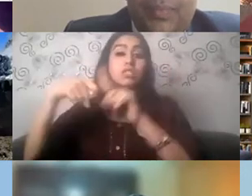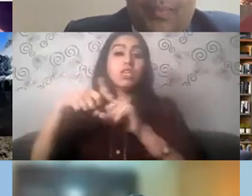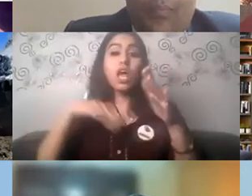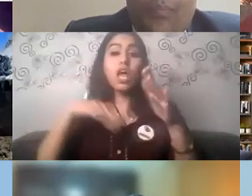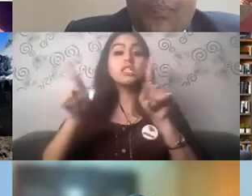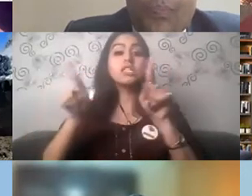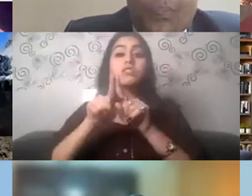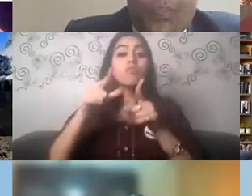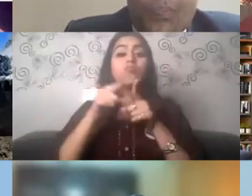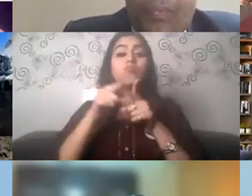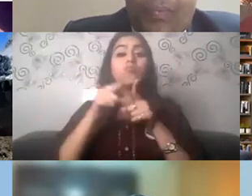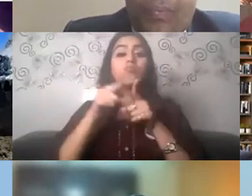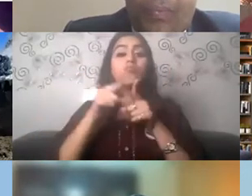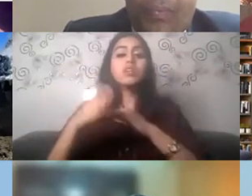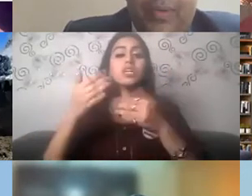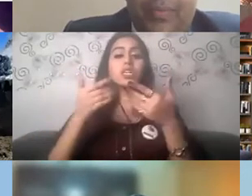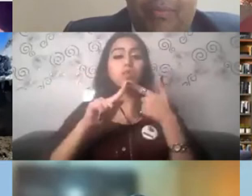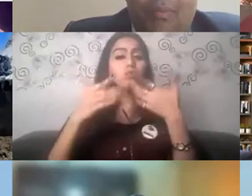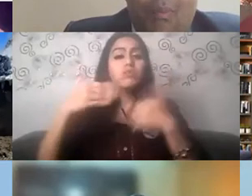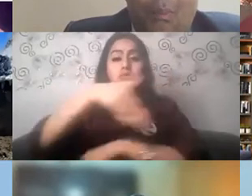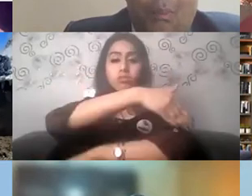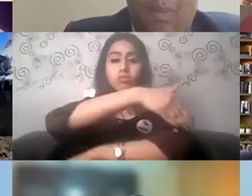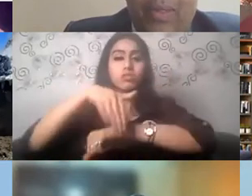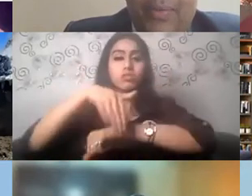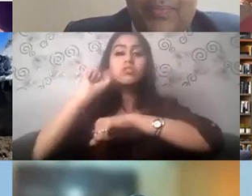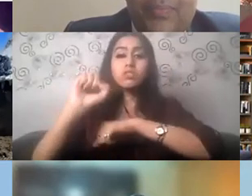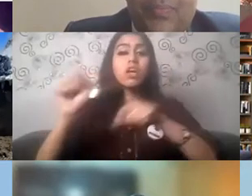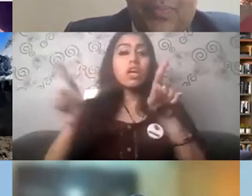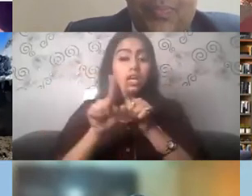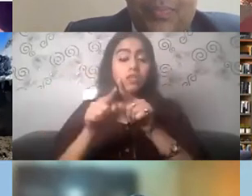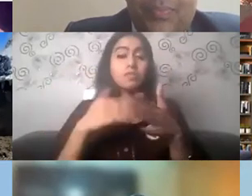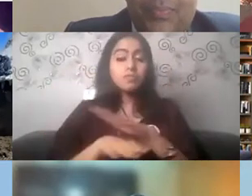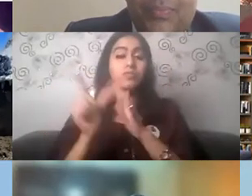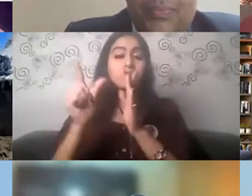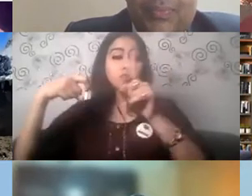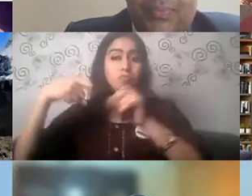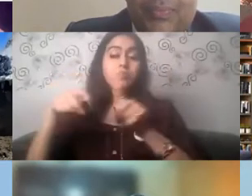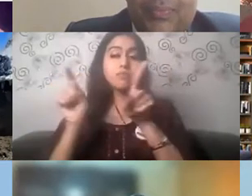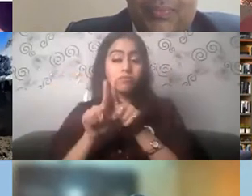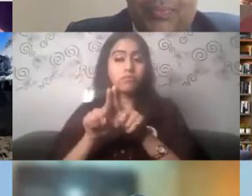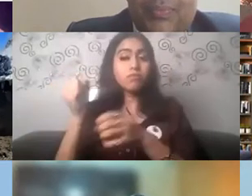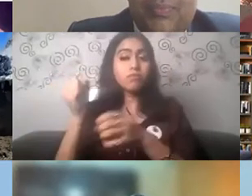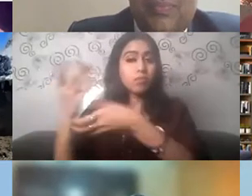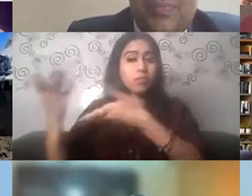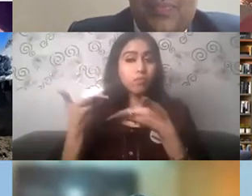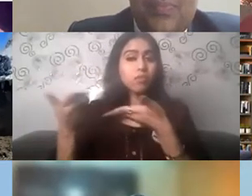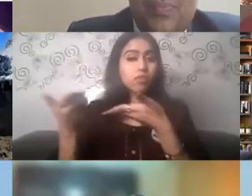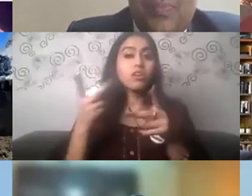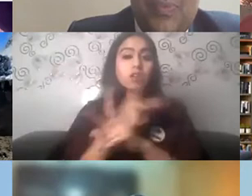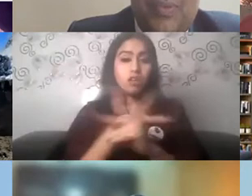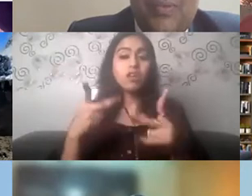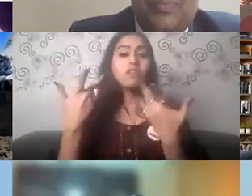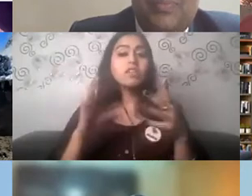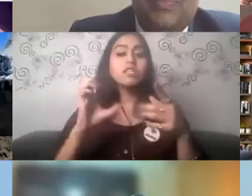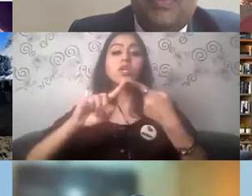by profession. He has been a civil servant for many years in the UK and has been the CEO of